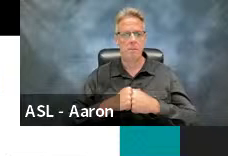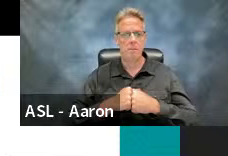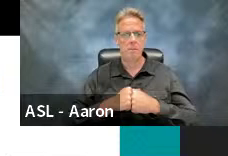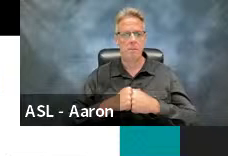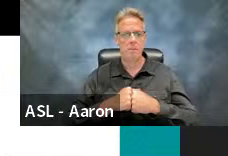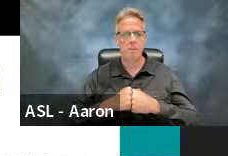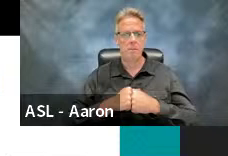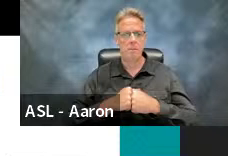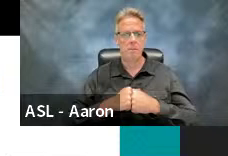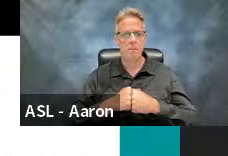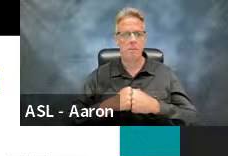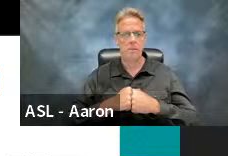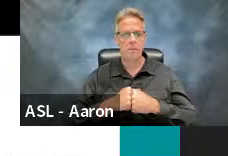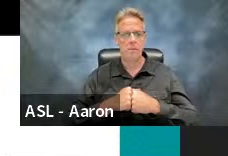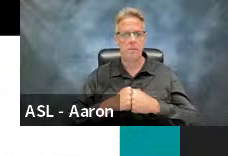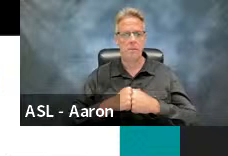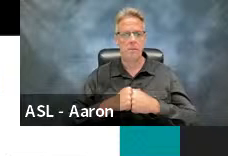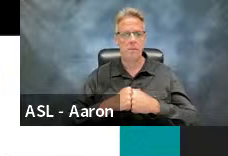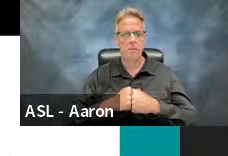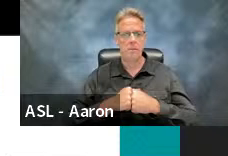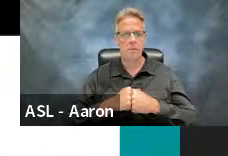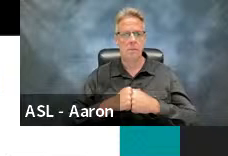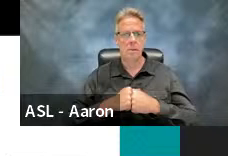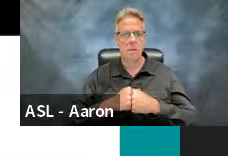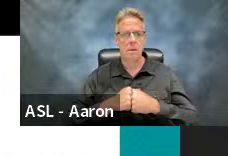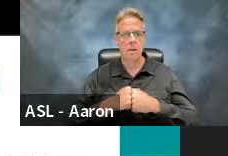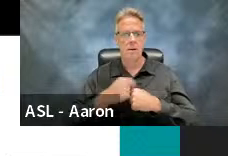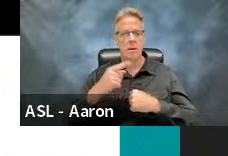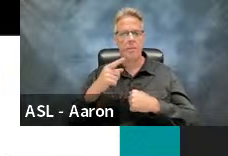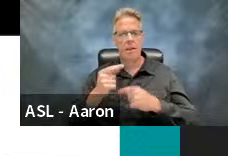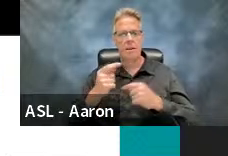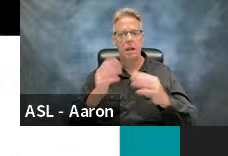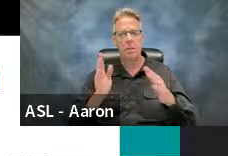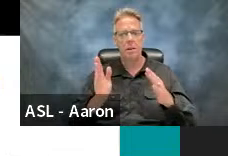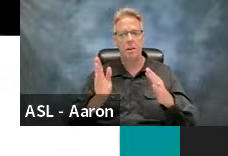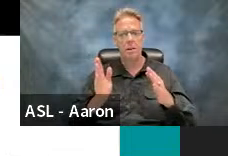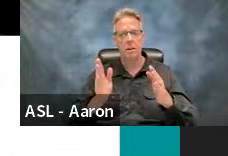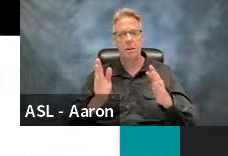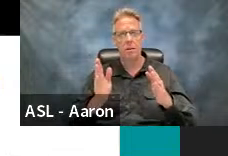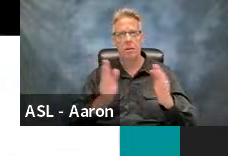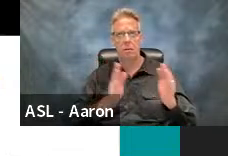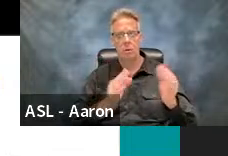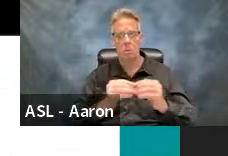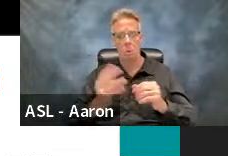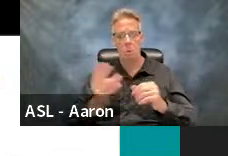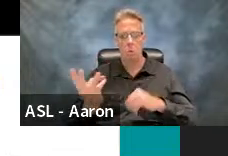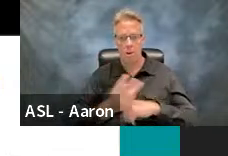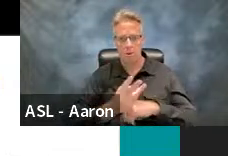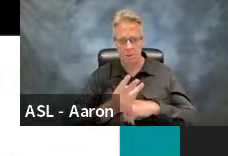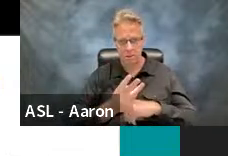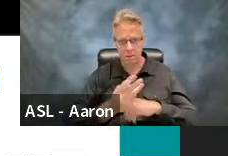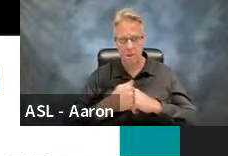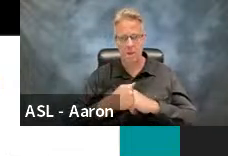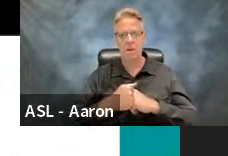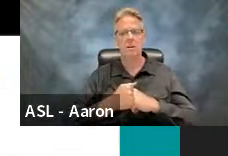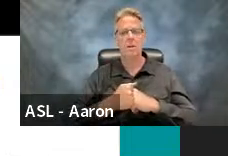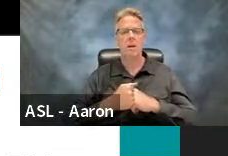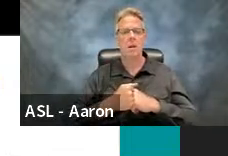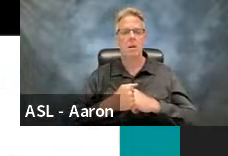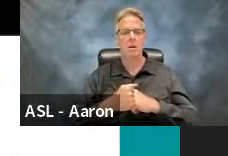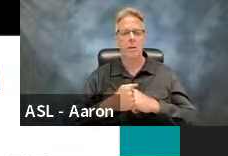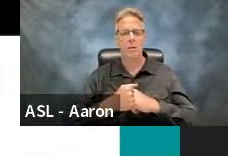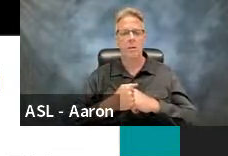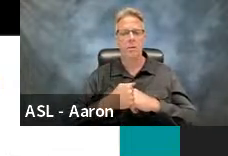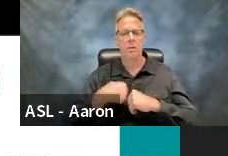This option is also shifted to the west. So we want to understand how